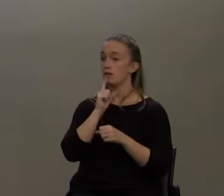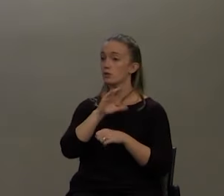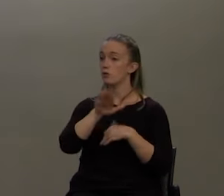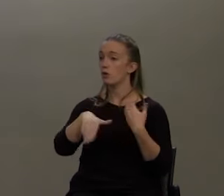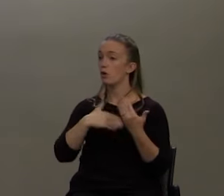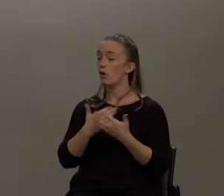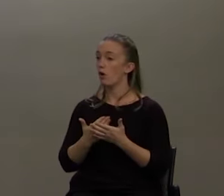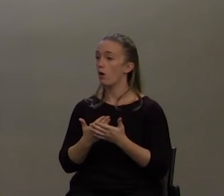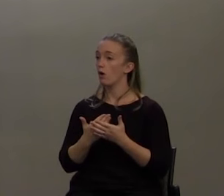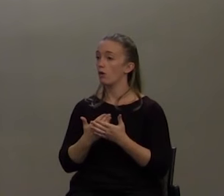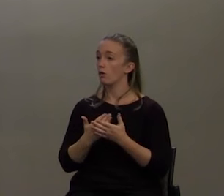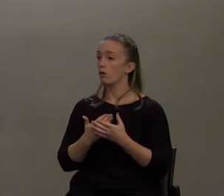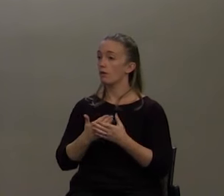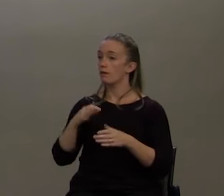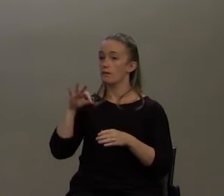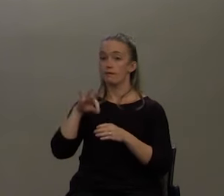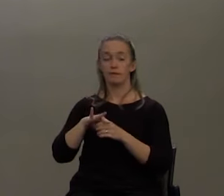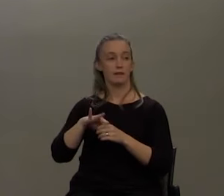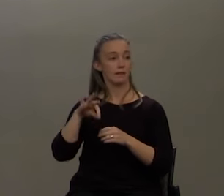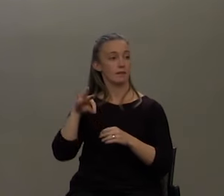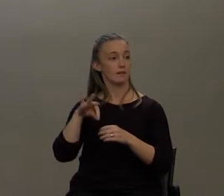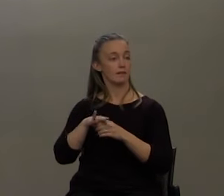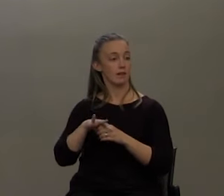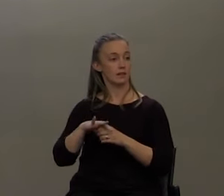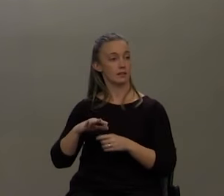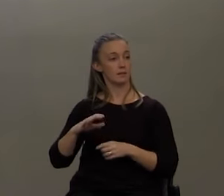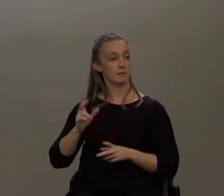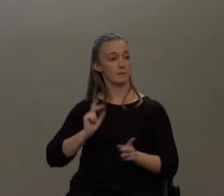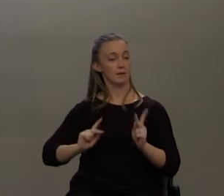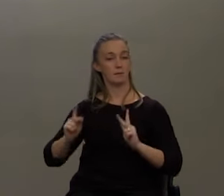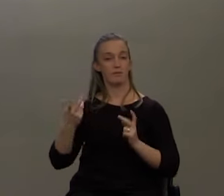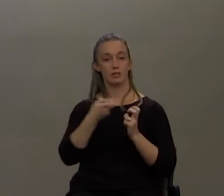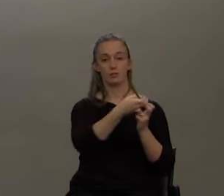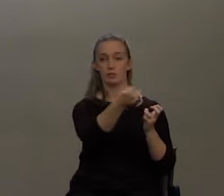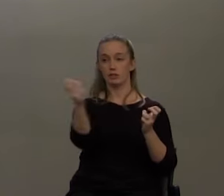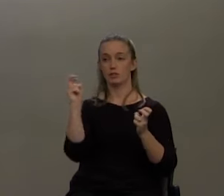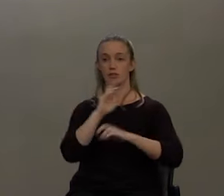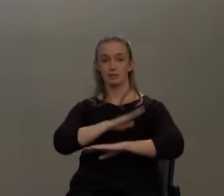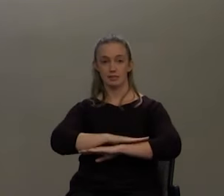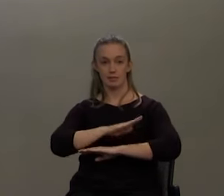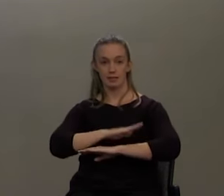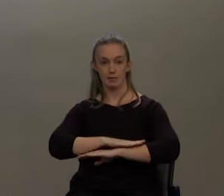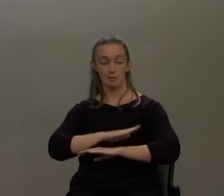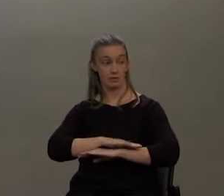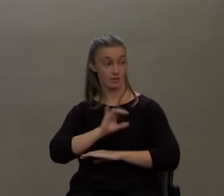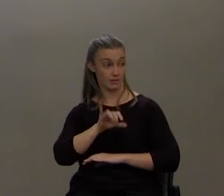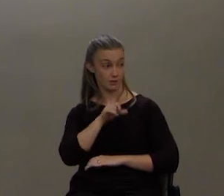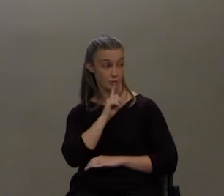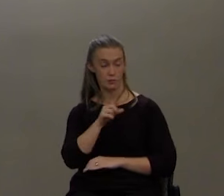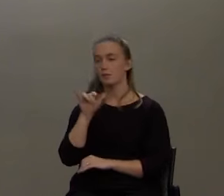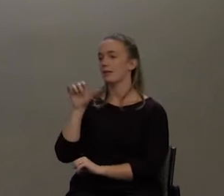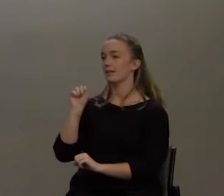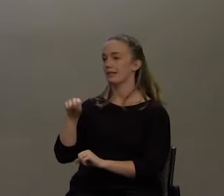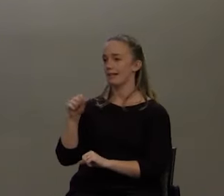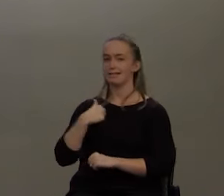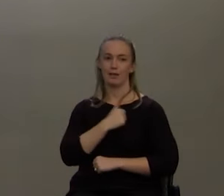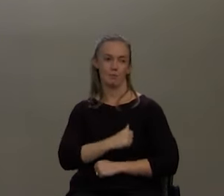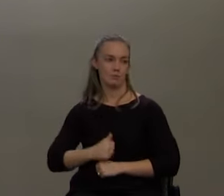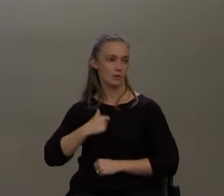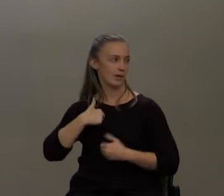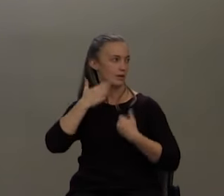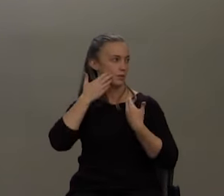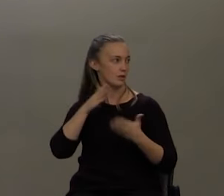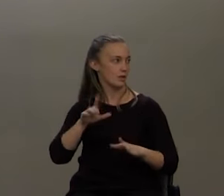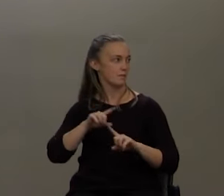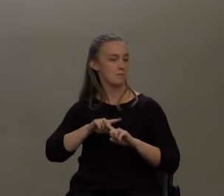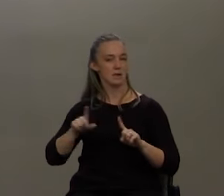up here at the table. Is that the case? And I apologize, I probably should know that, but I don't. And so, given the levity of how this meeting started,